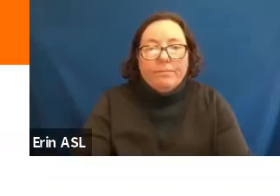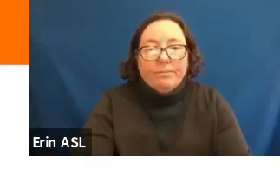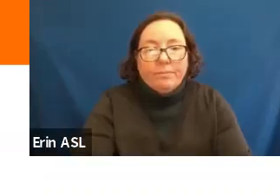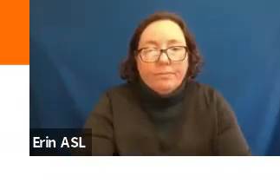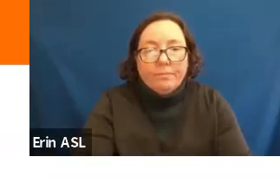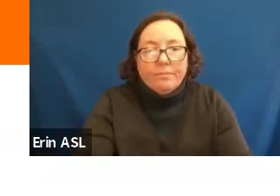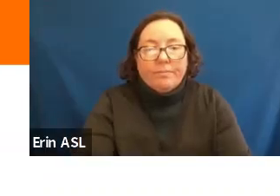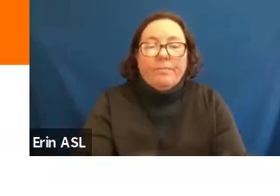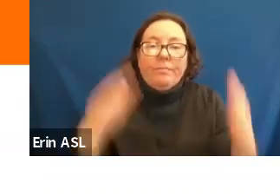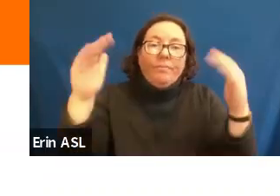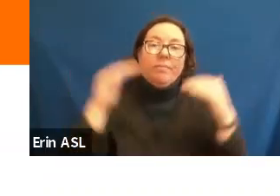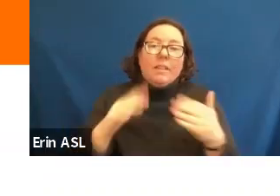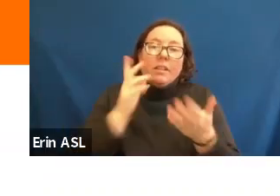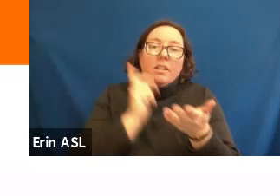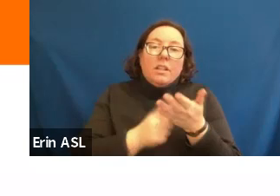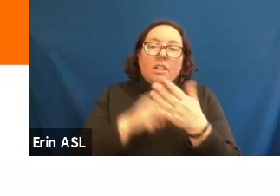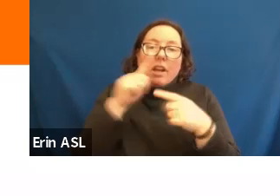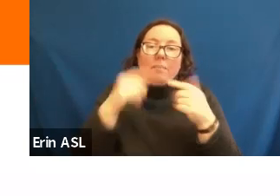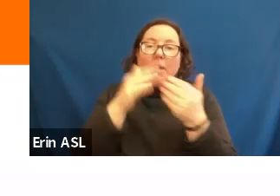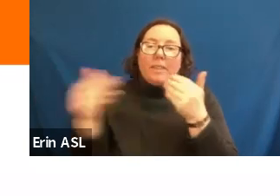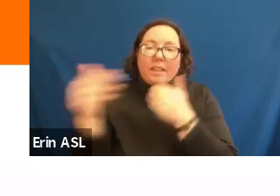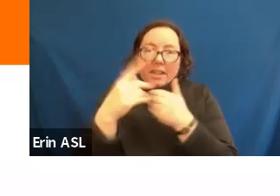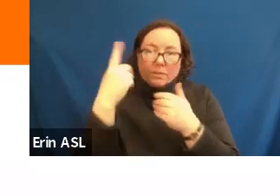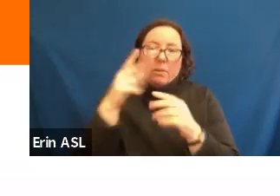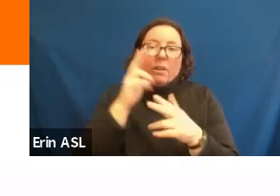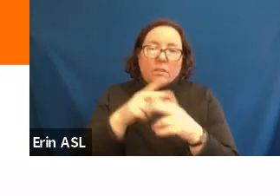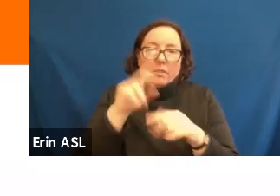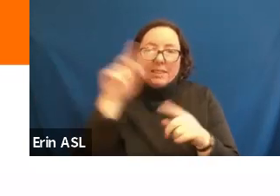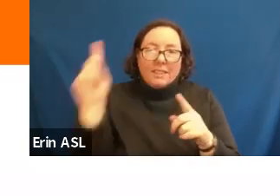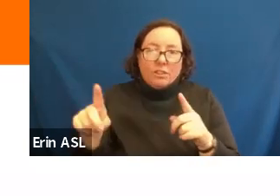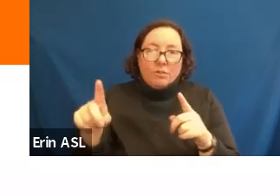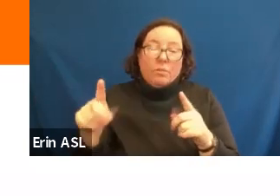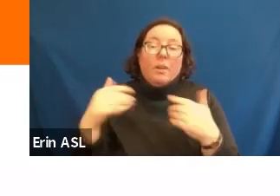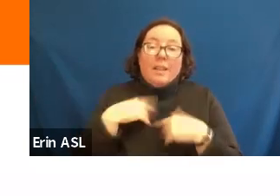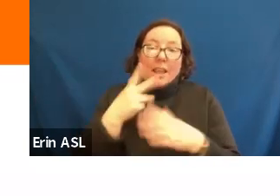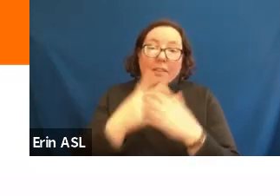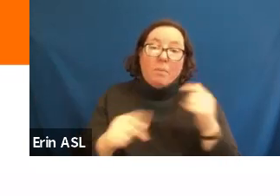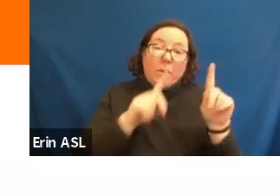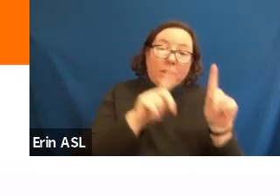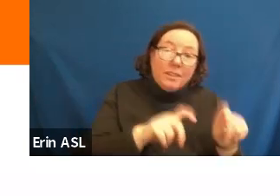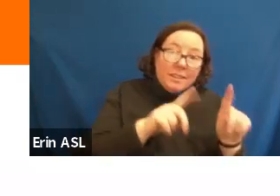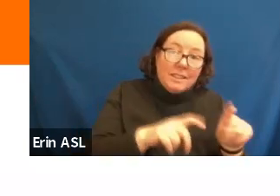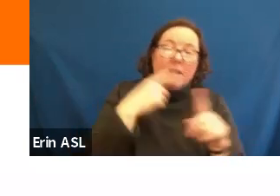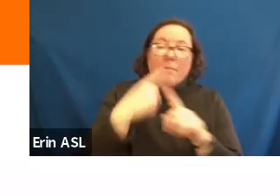as well as an application. This application includes an essay,